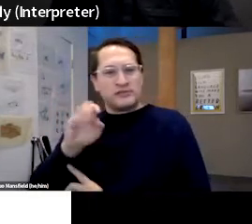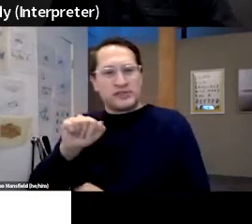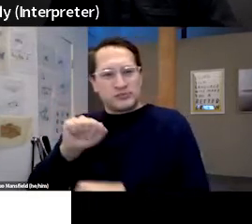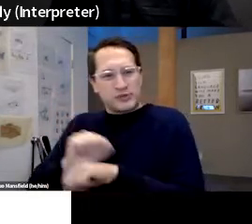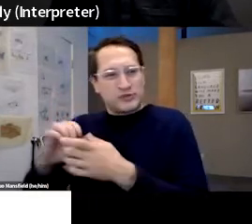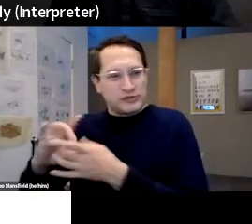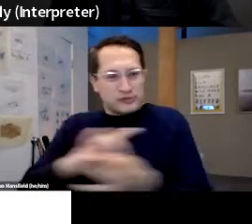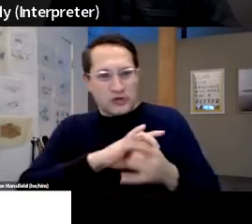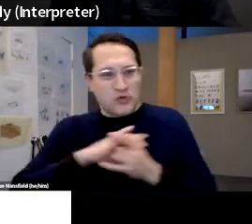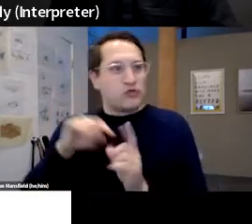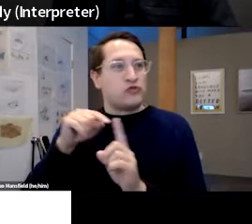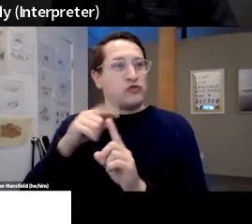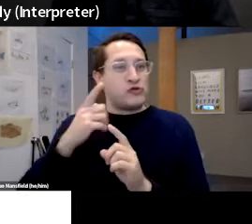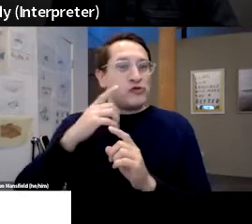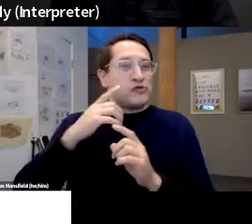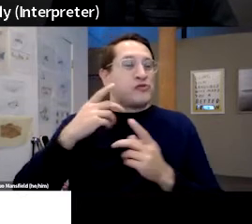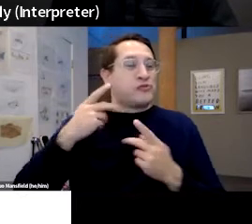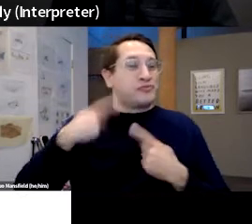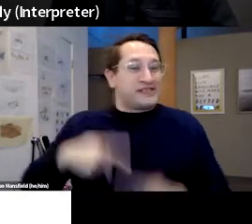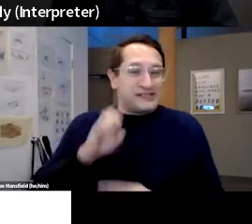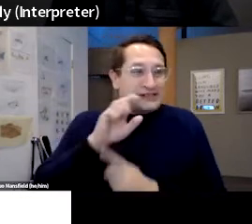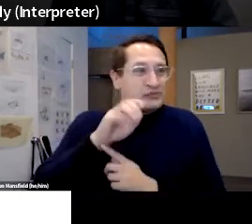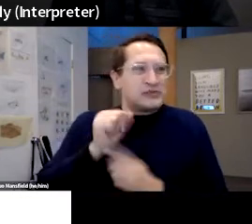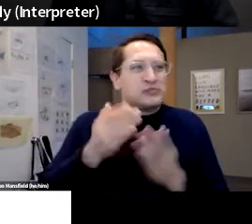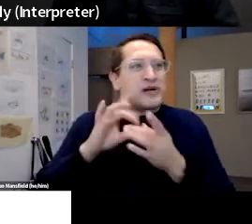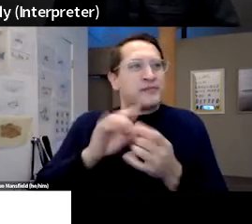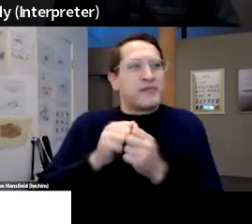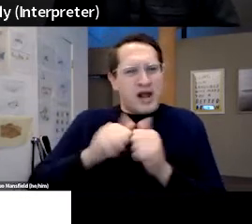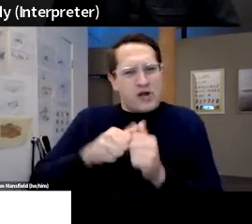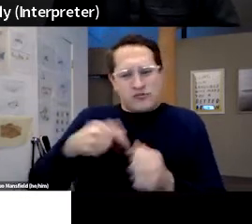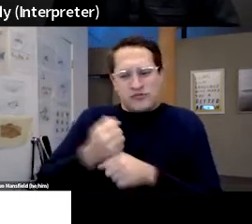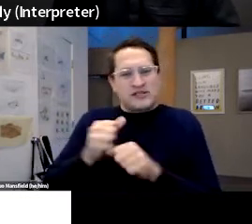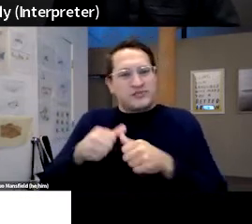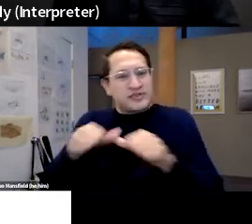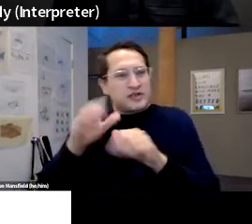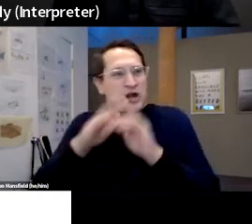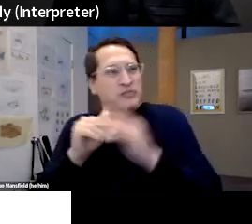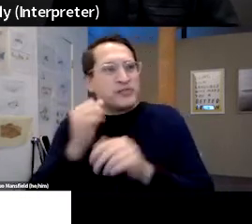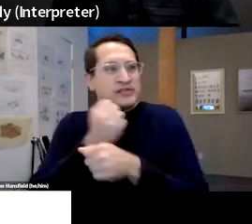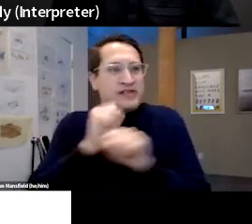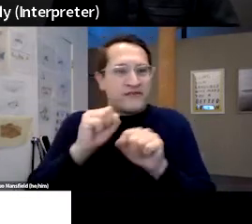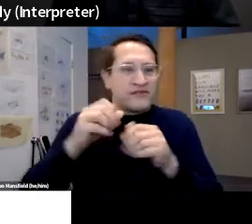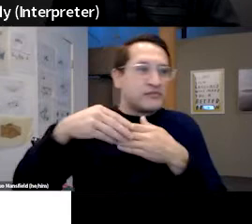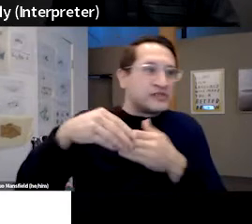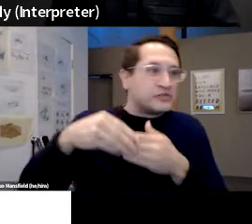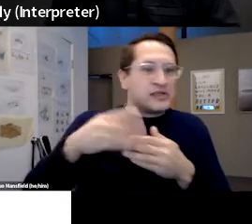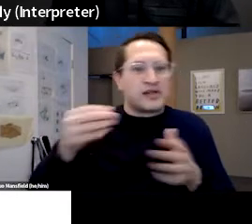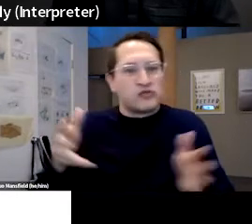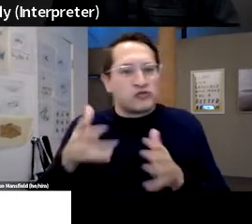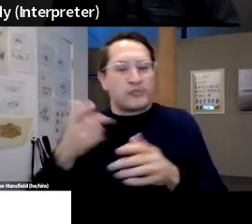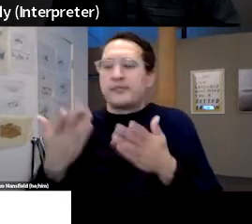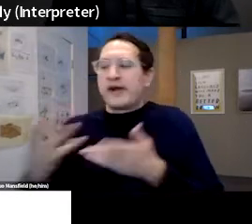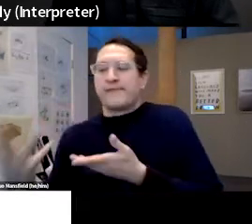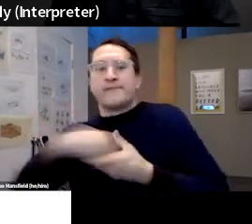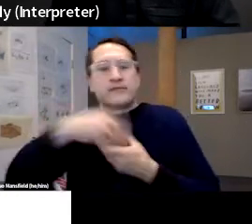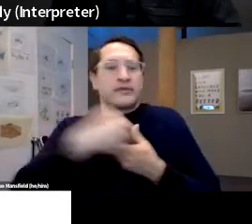the structural, and the cultural elements working in harmony and together. Physical elements may be related to how to create space that's comfort and